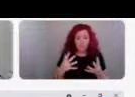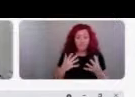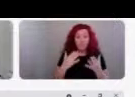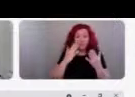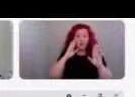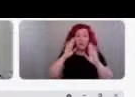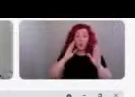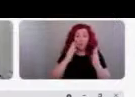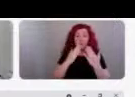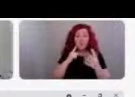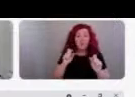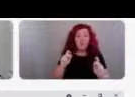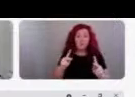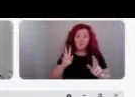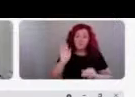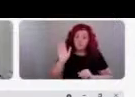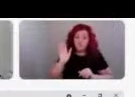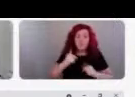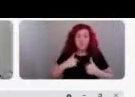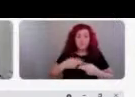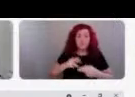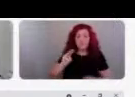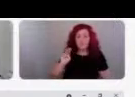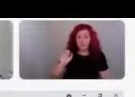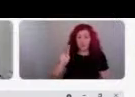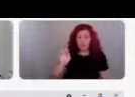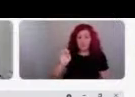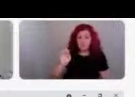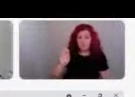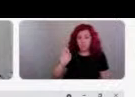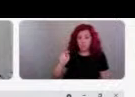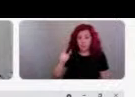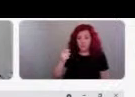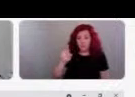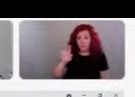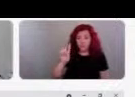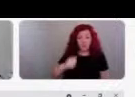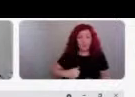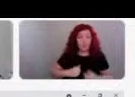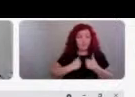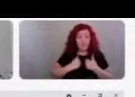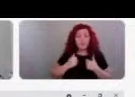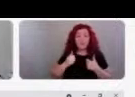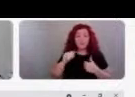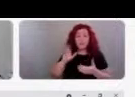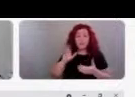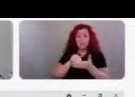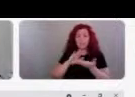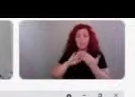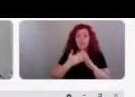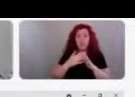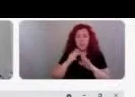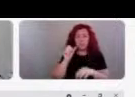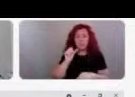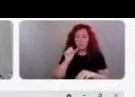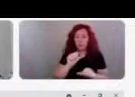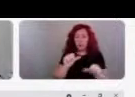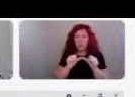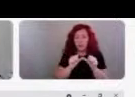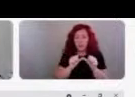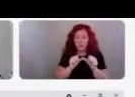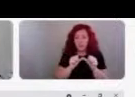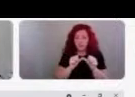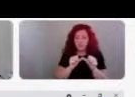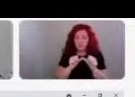opportunity to speak my name is mike weingarten i live in the residential midtown area of tucson about a about a